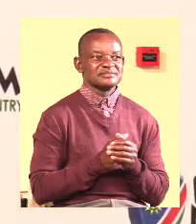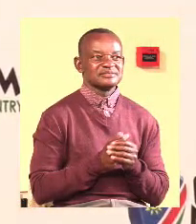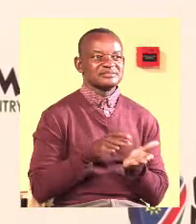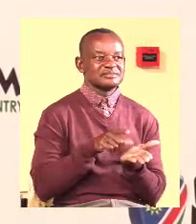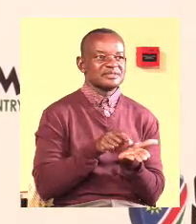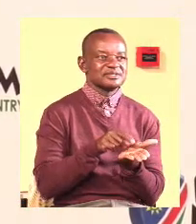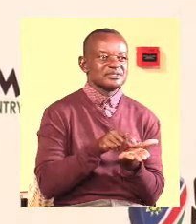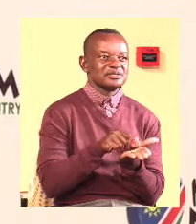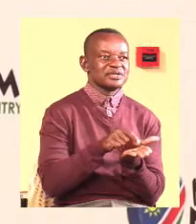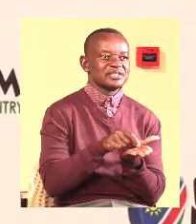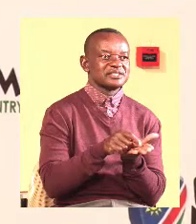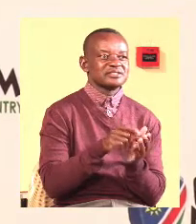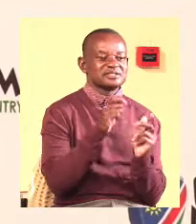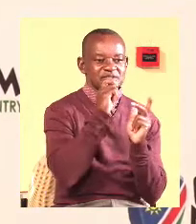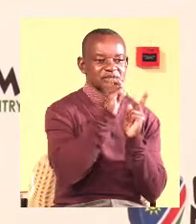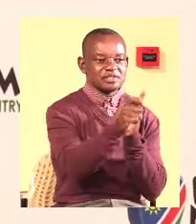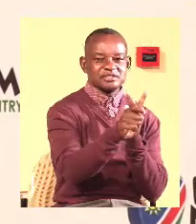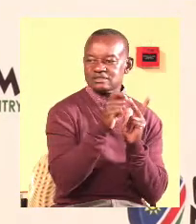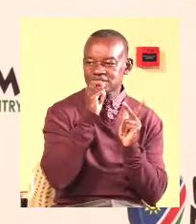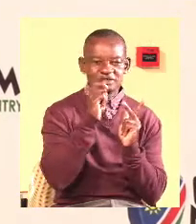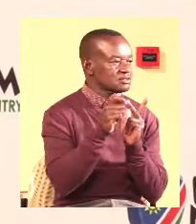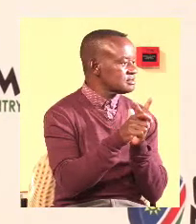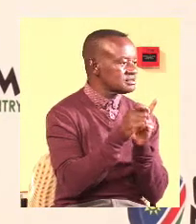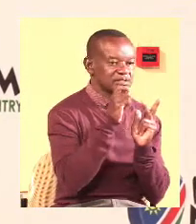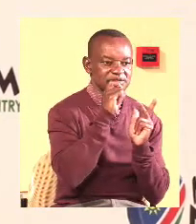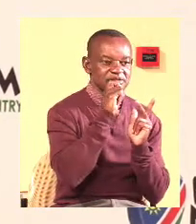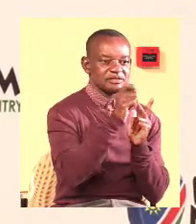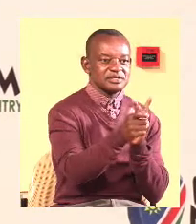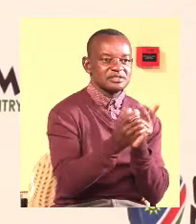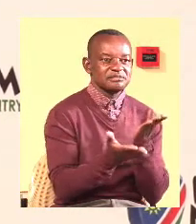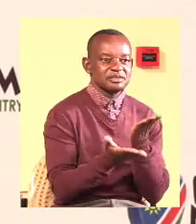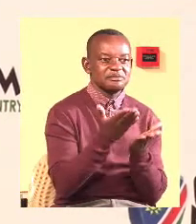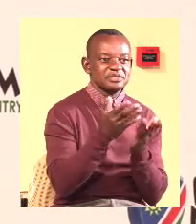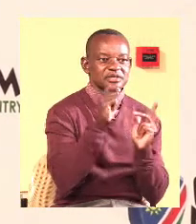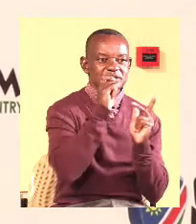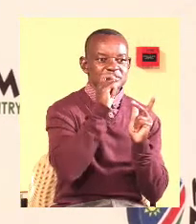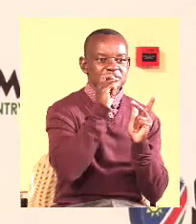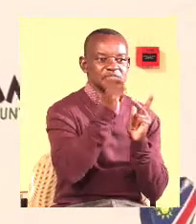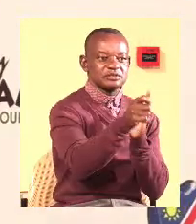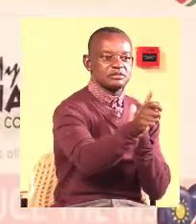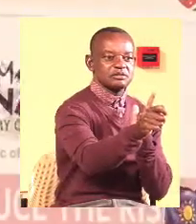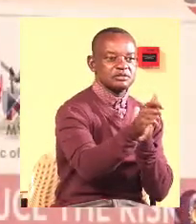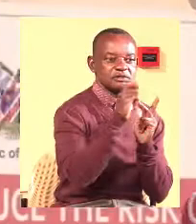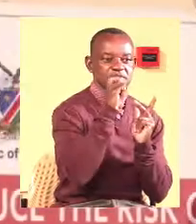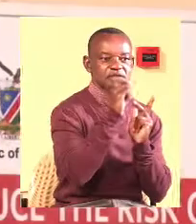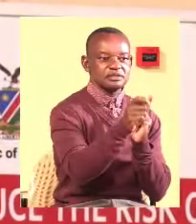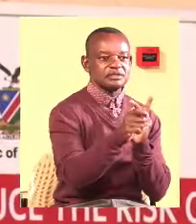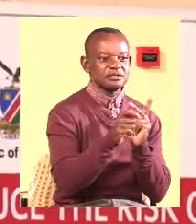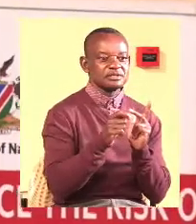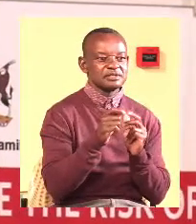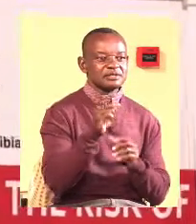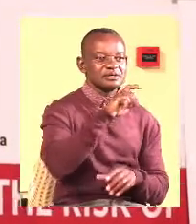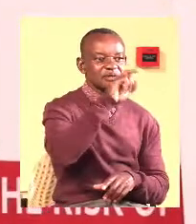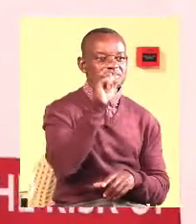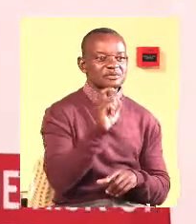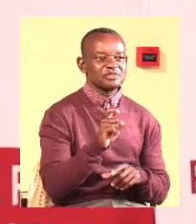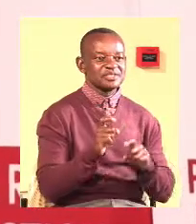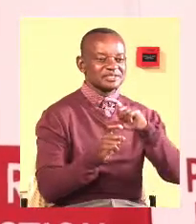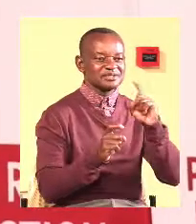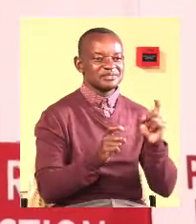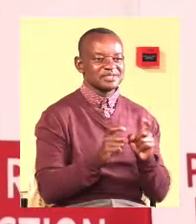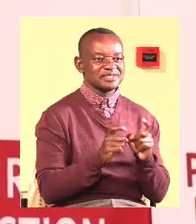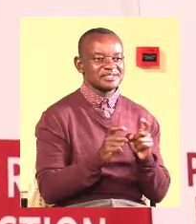information dissemination. Is there anyone with a question? I think we know the drill now. You come to the podium, state your